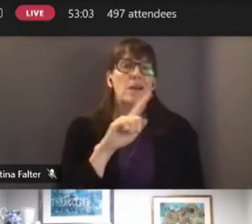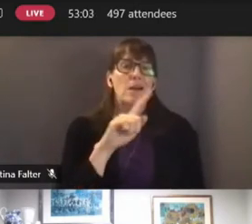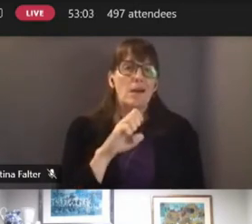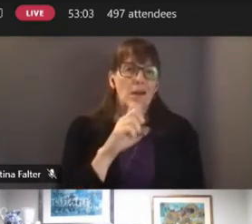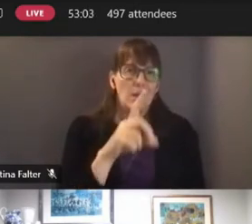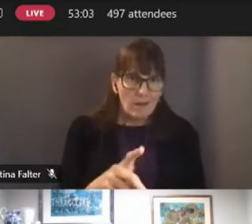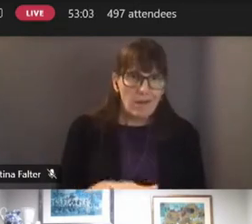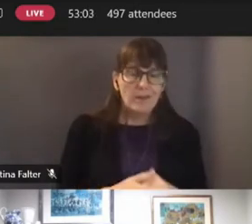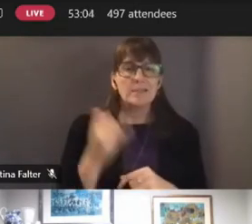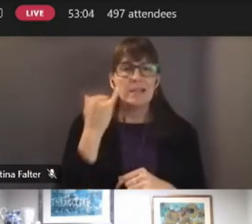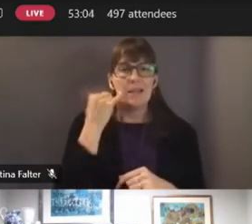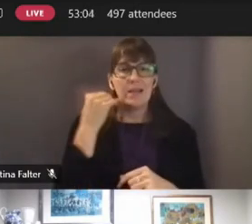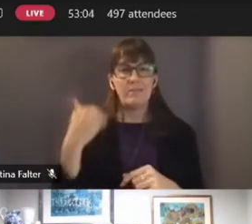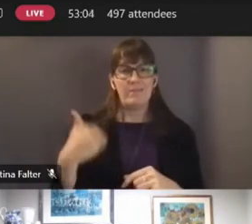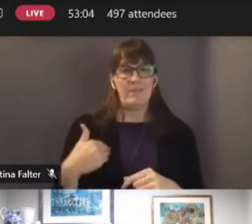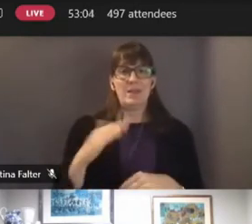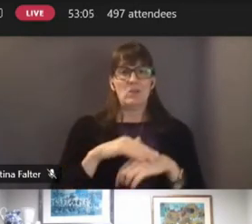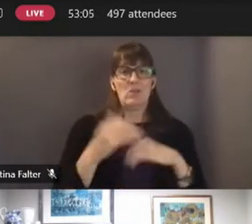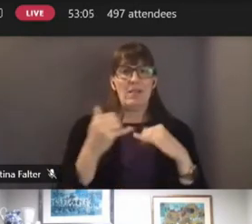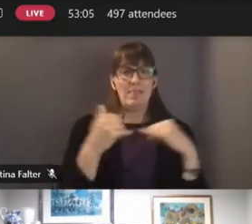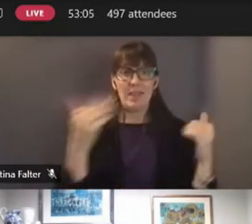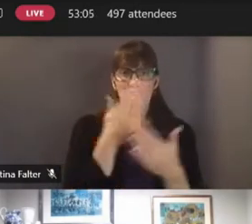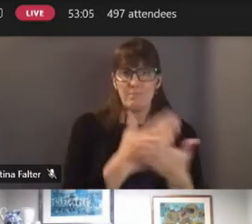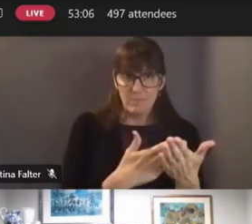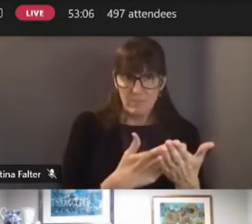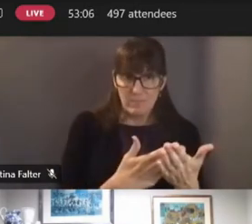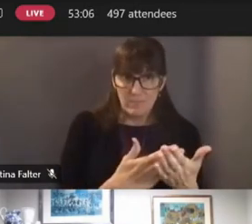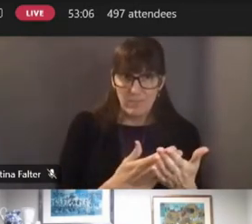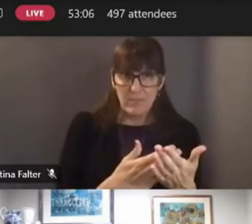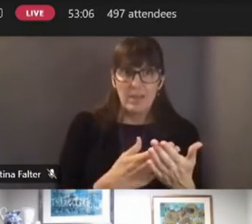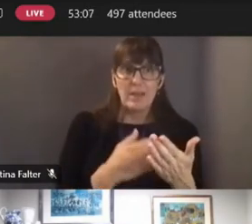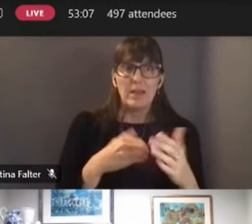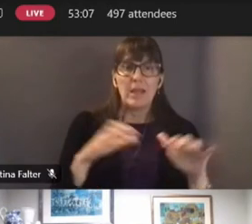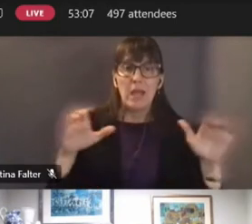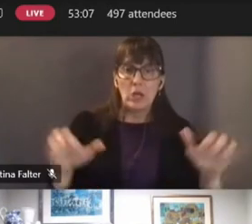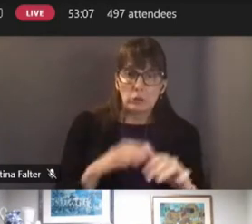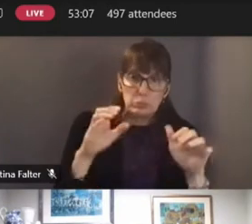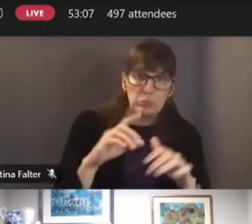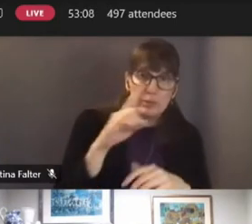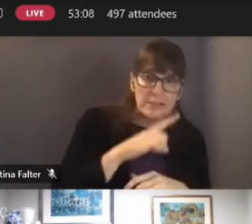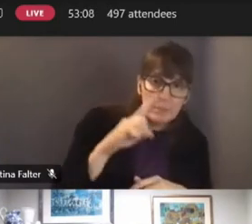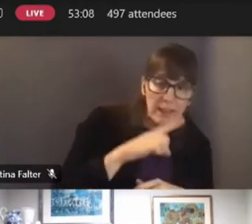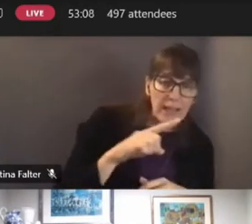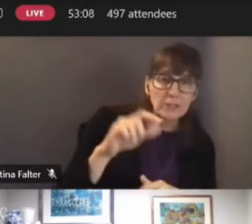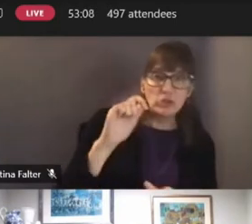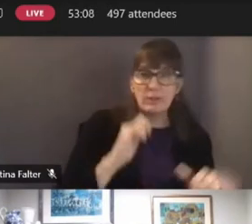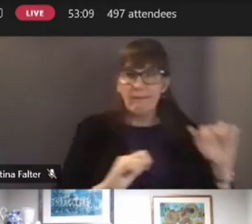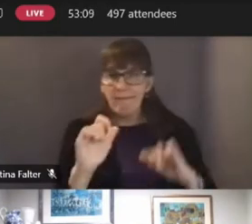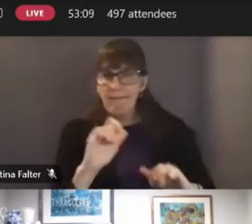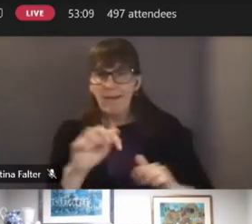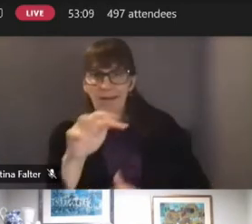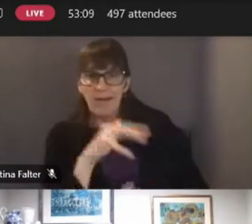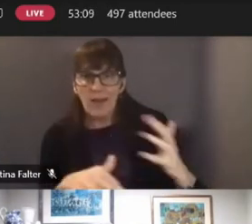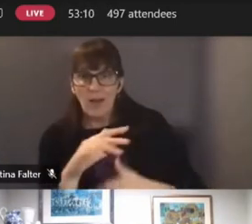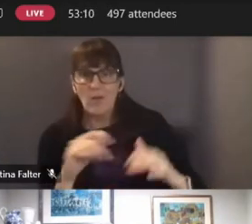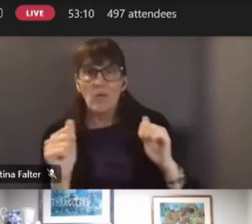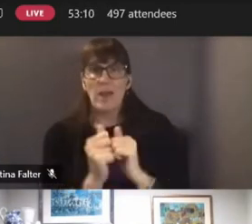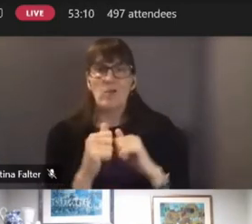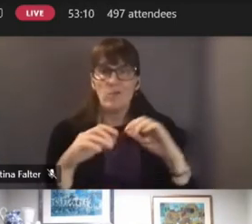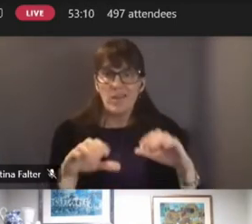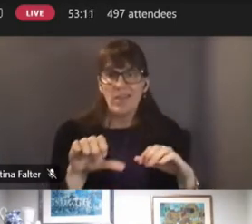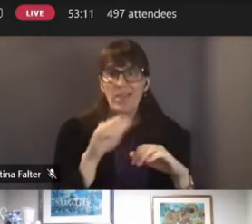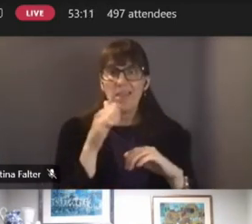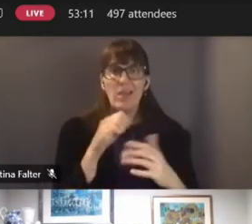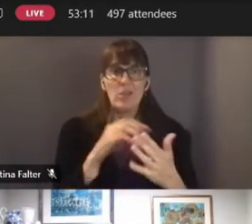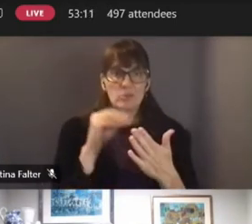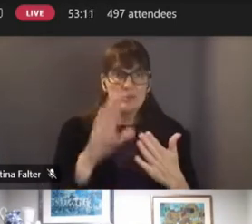it, that can do simulations, you can interact with classmates, is really 21st century learning. And so it's time